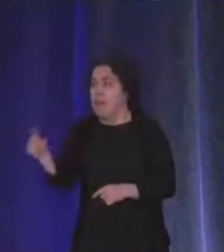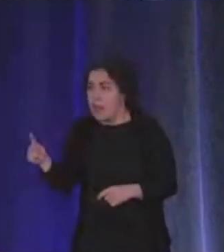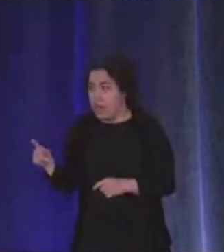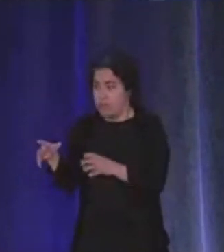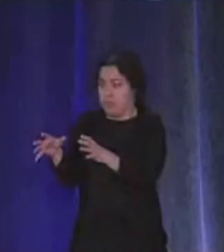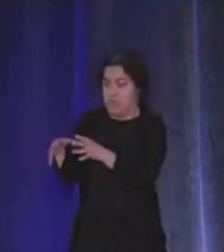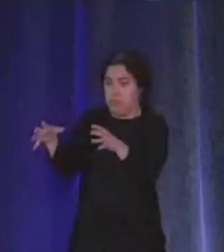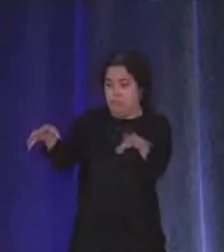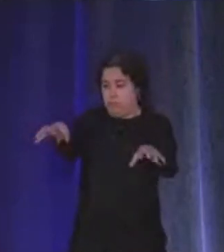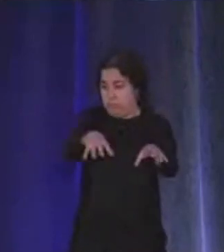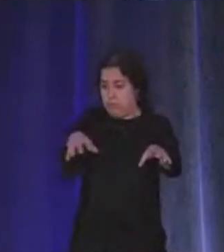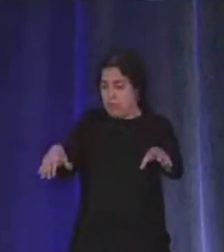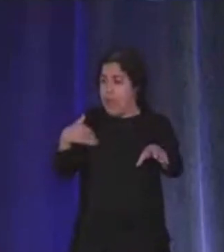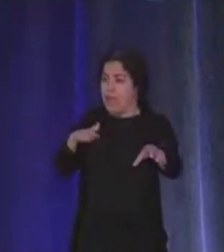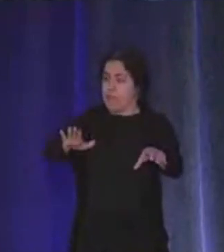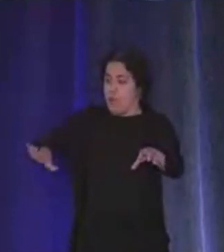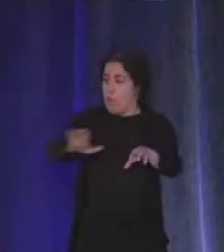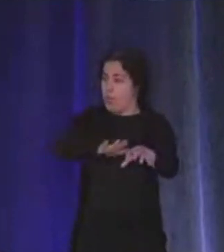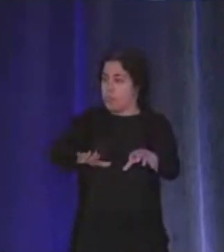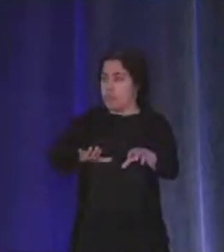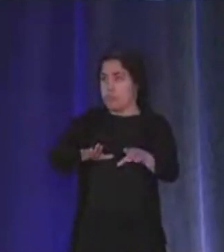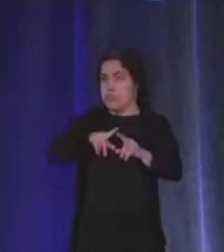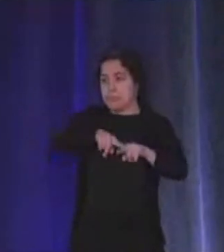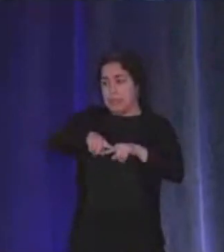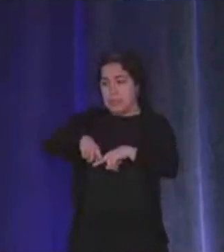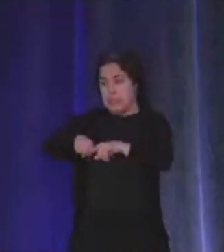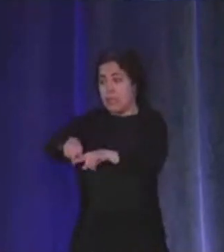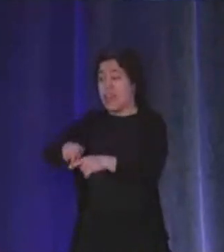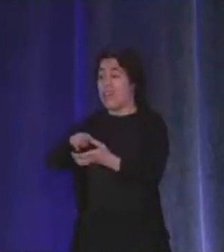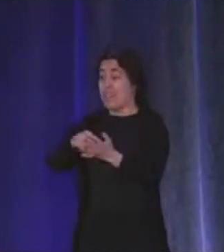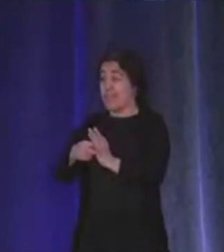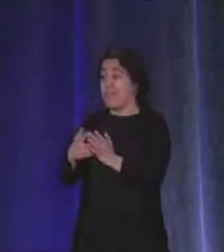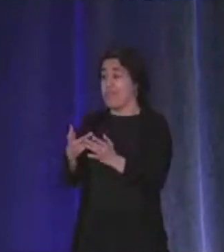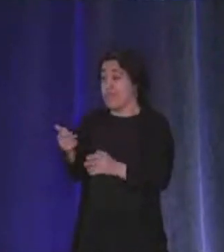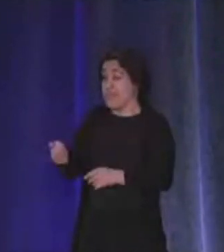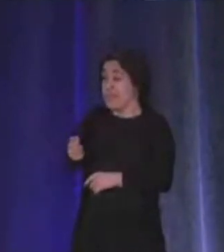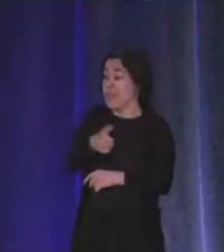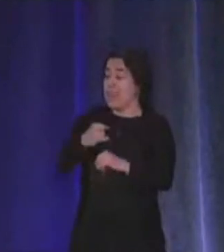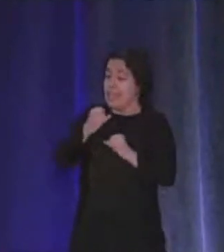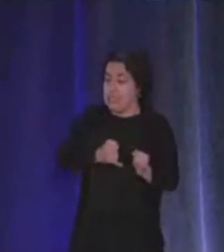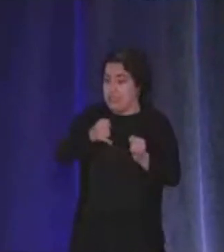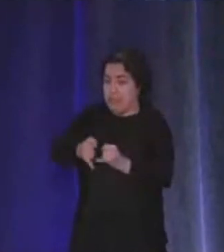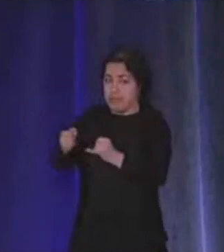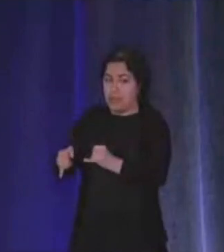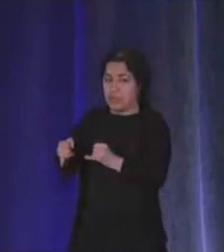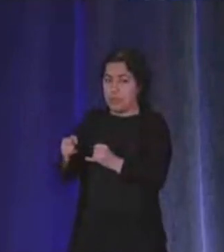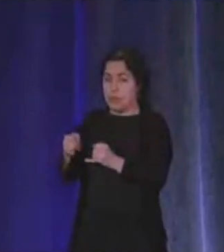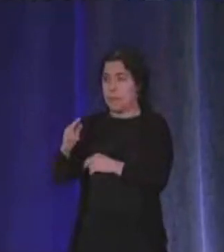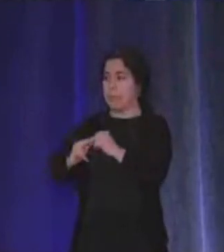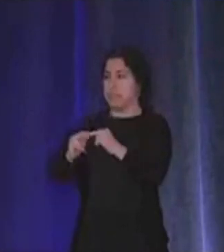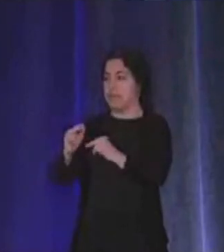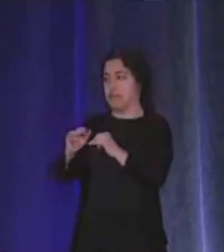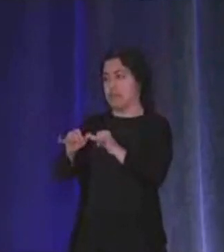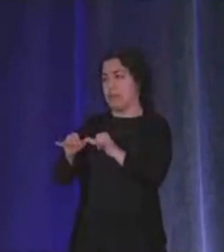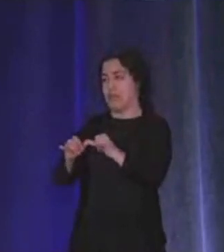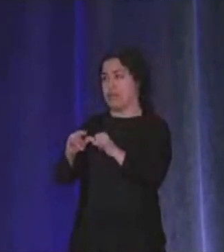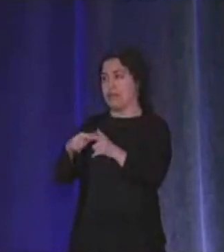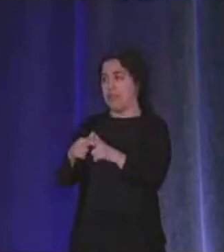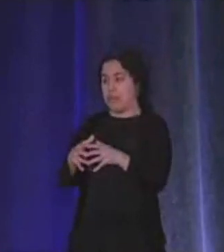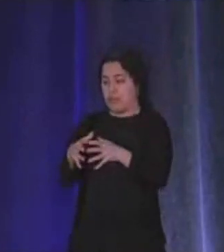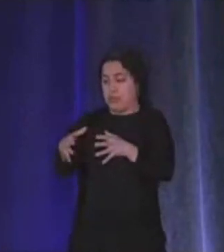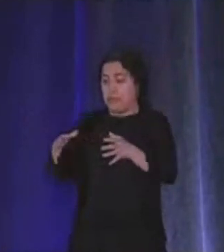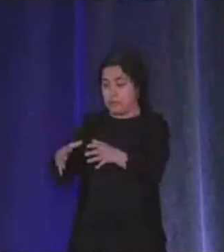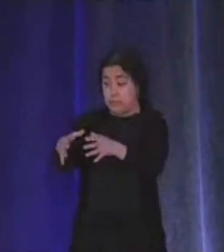own dependencies, then they're all going to have their own individual build size. And that's just going to continue to increase